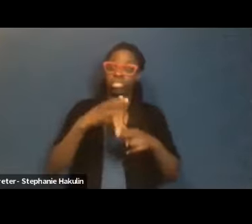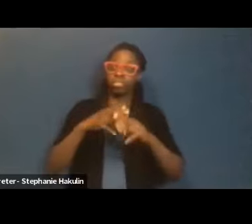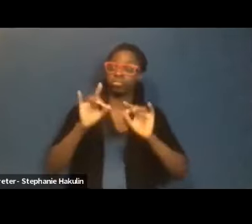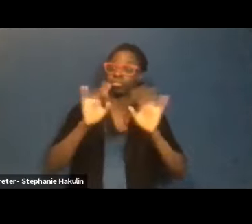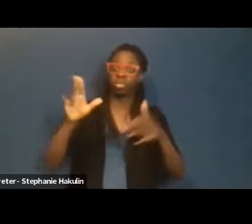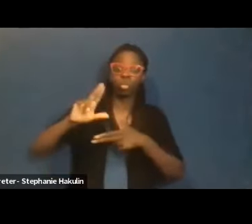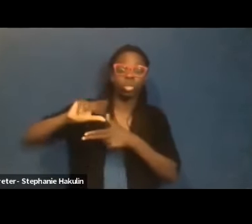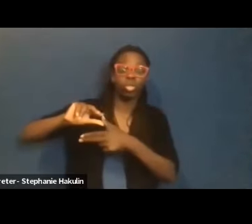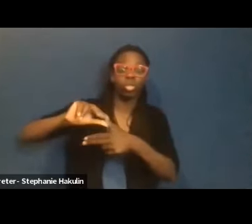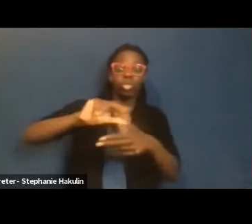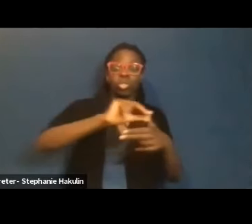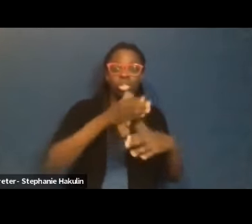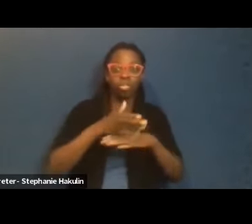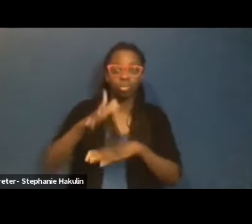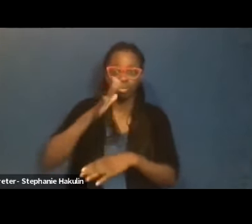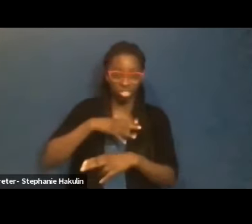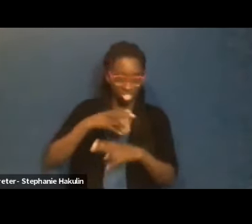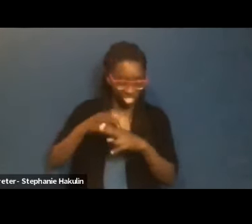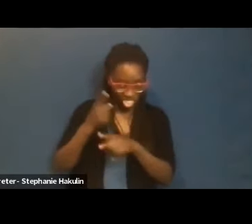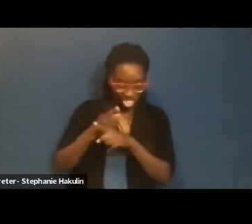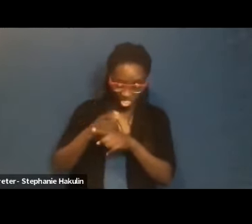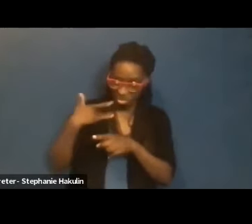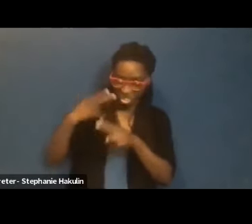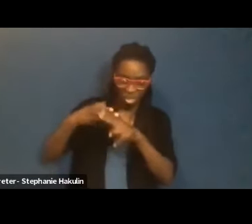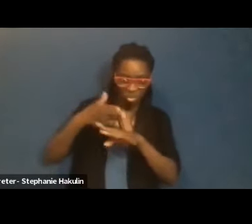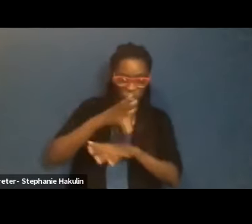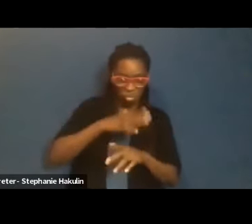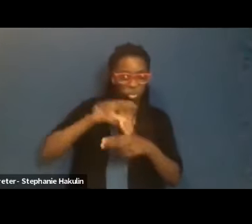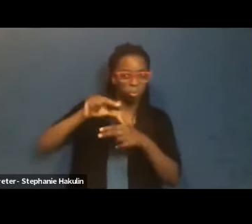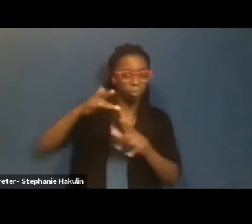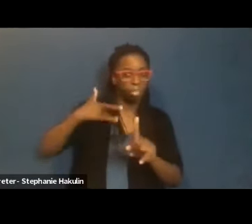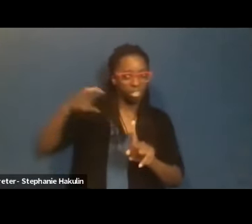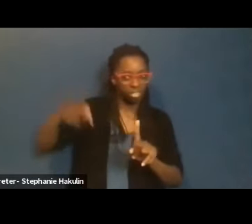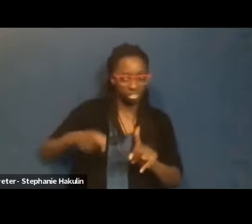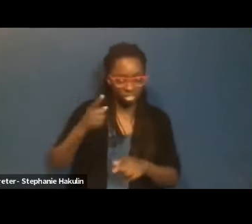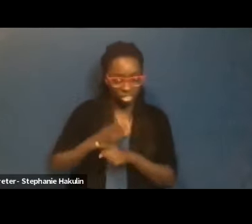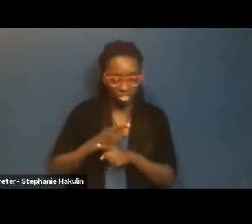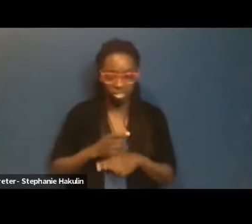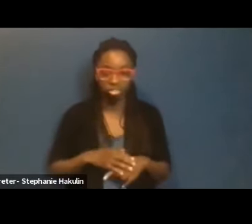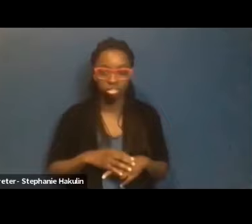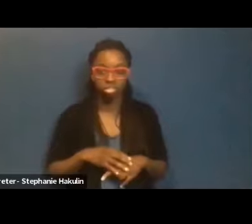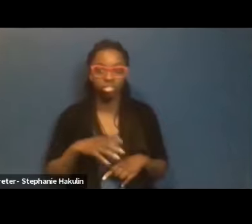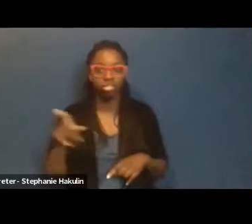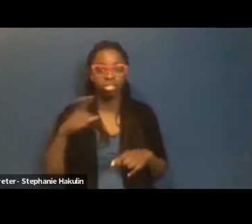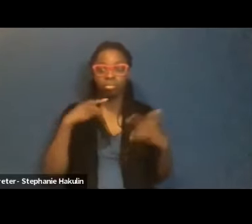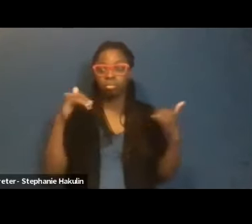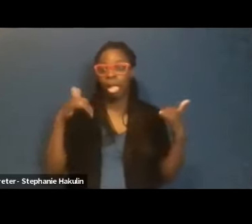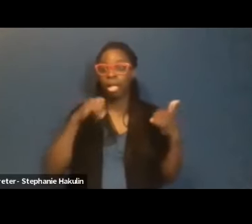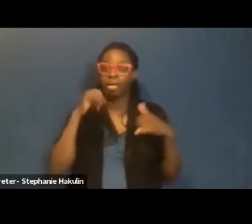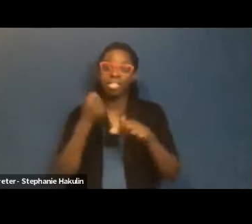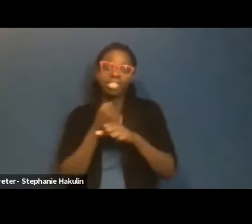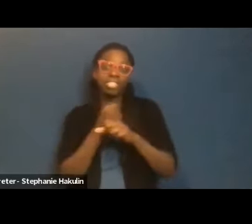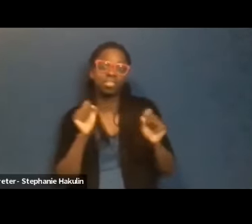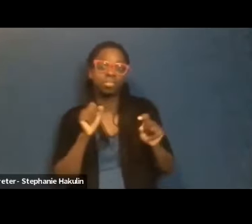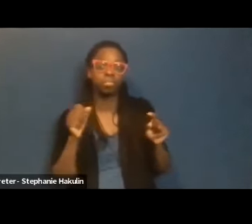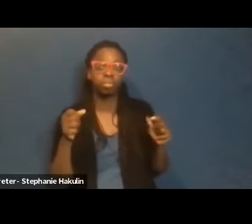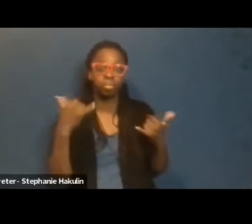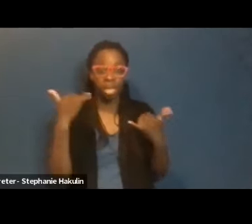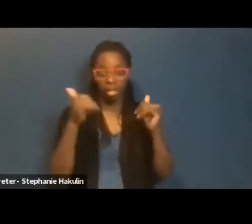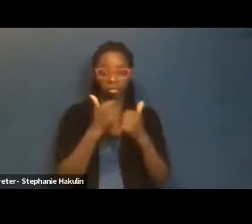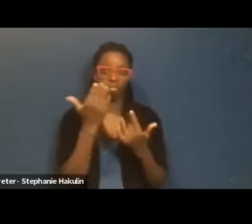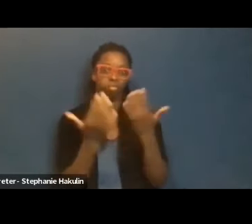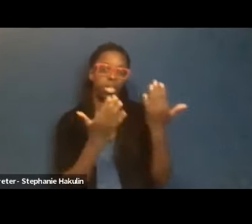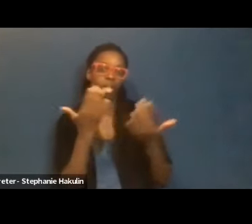I mean, if you're gonna play with something that's not safe for you, wouldn't you rather play with fire? He stops me in my